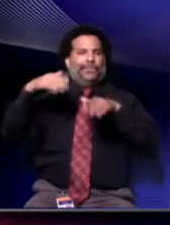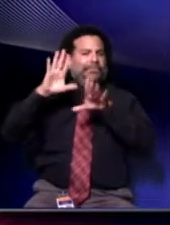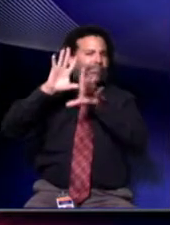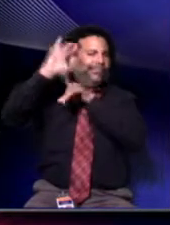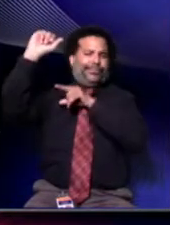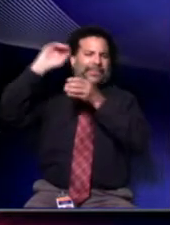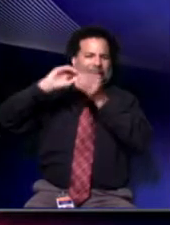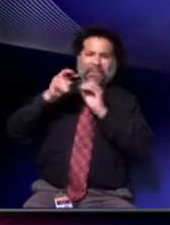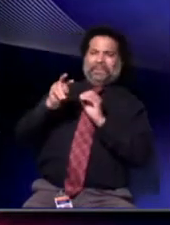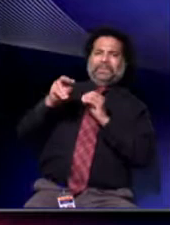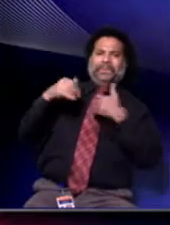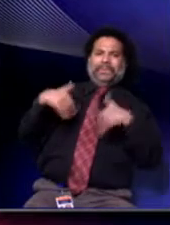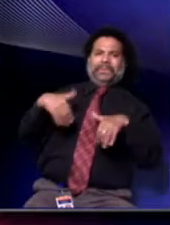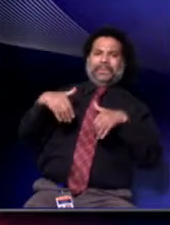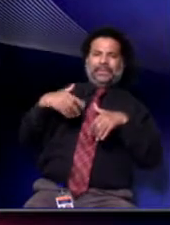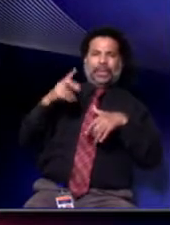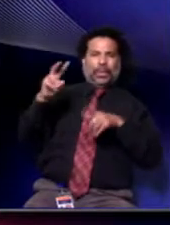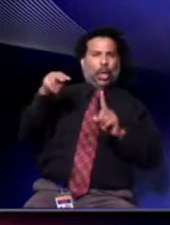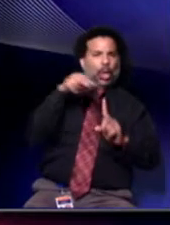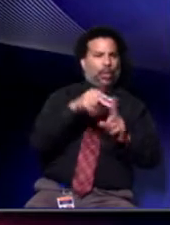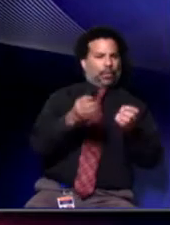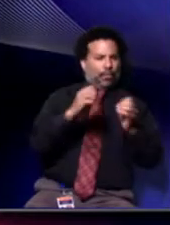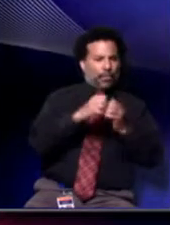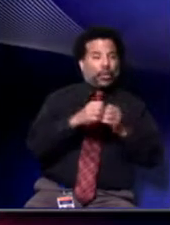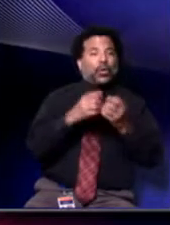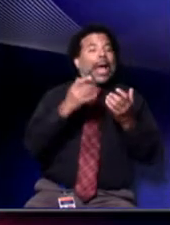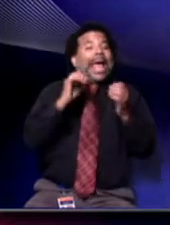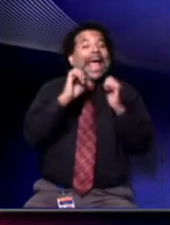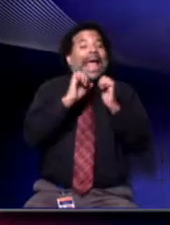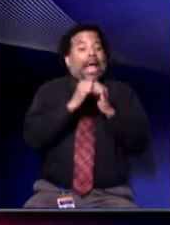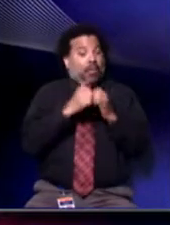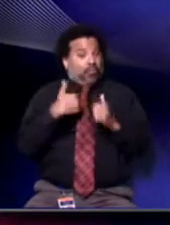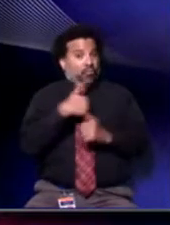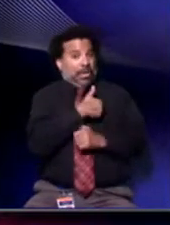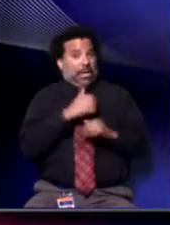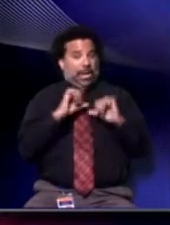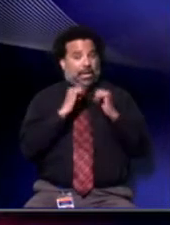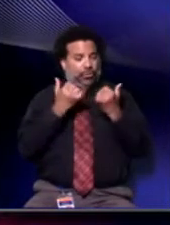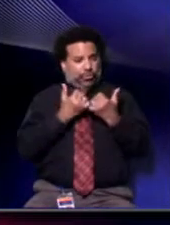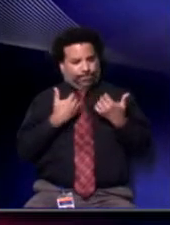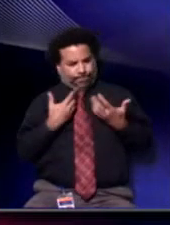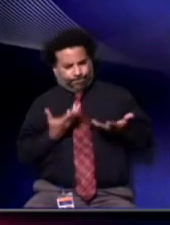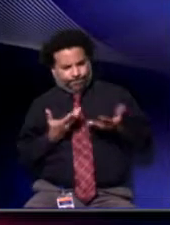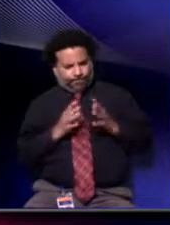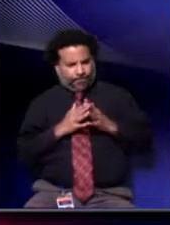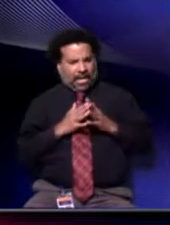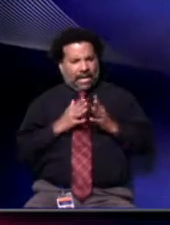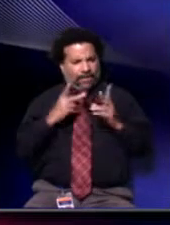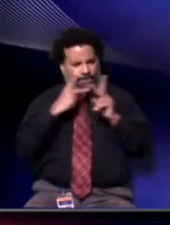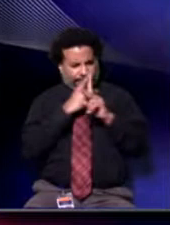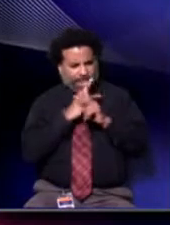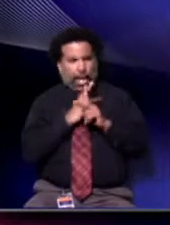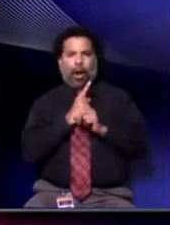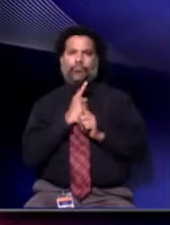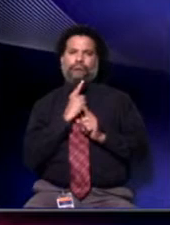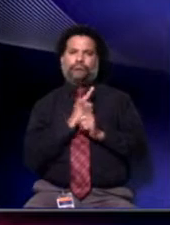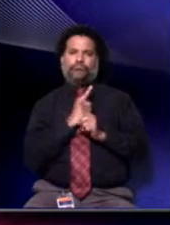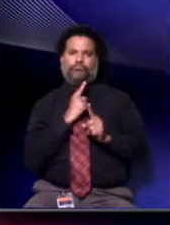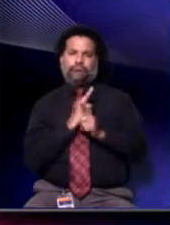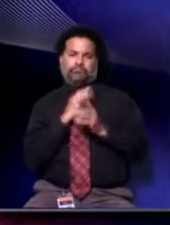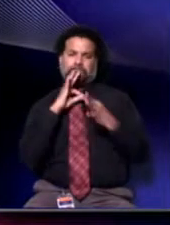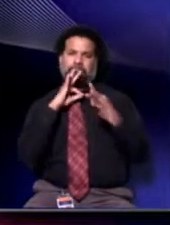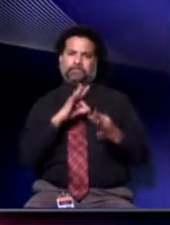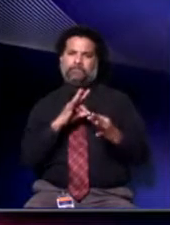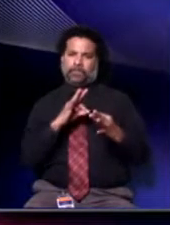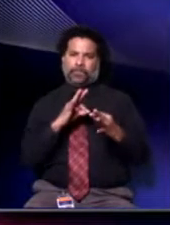within the agency. So how do we go about determining what's an appropriate ratio and what